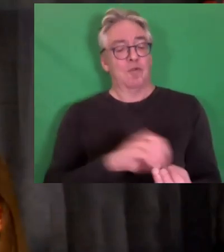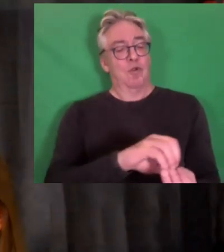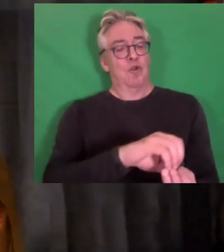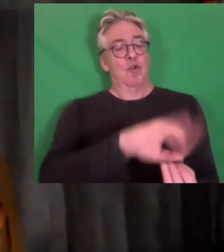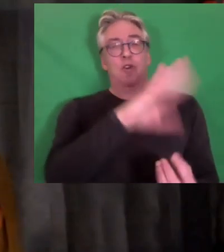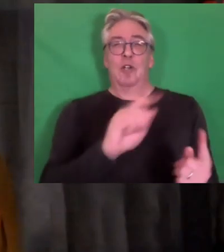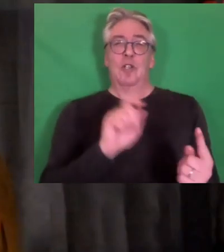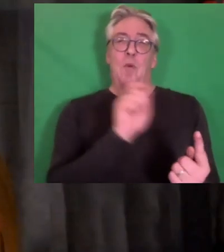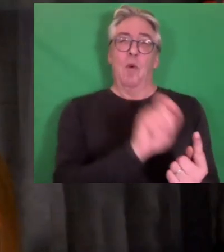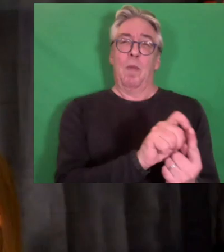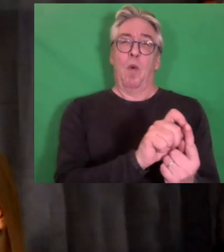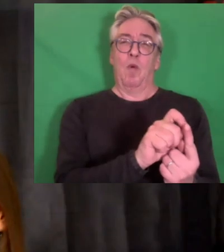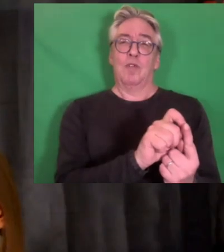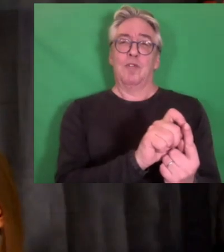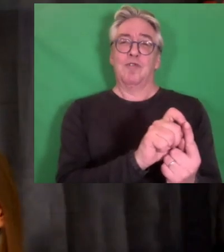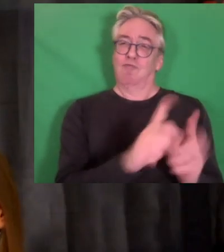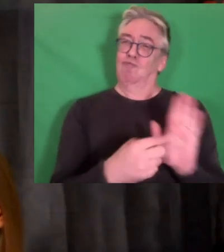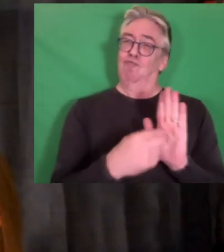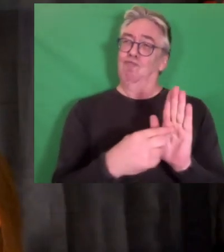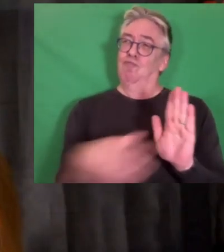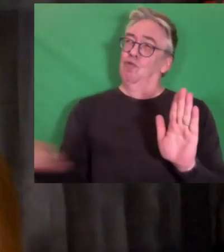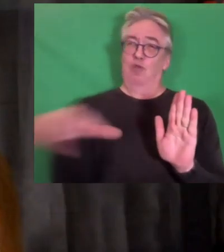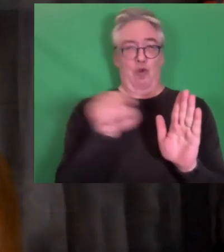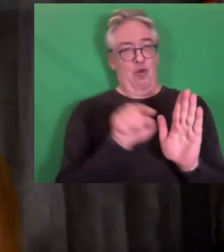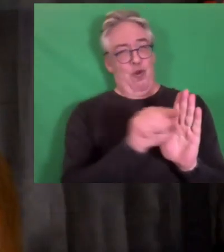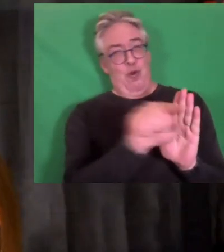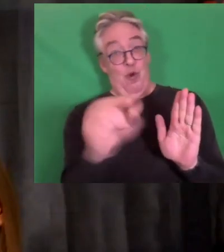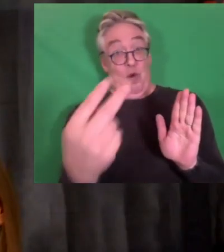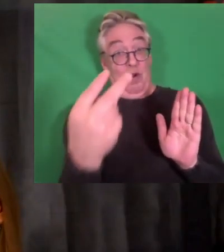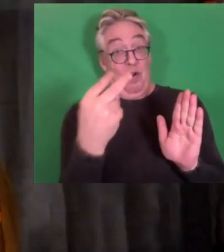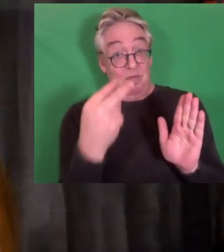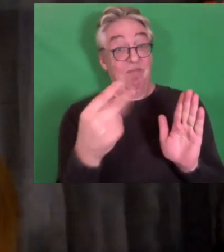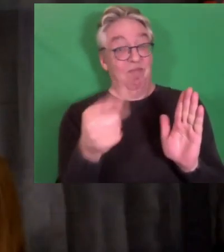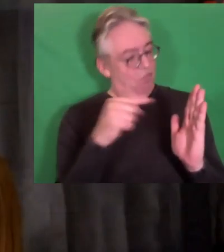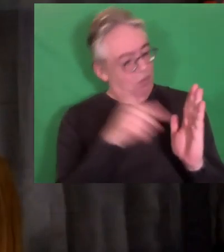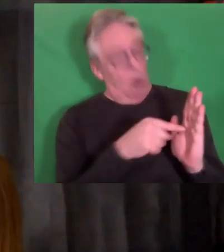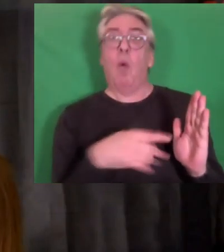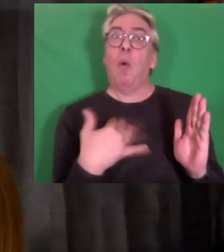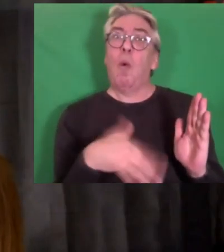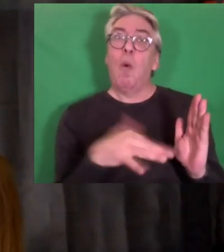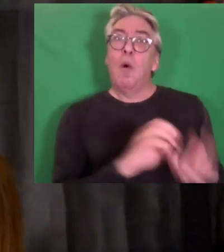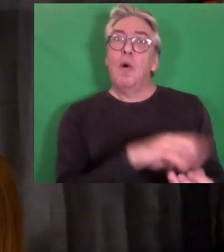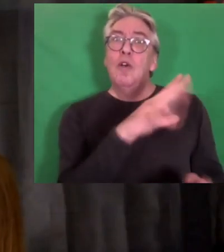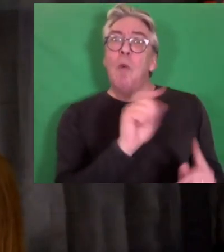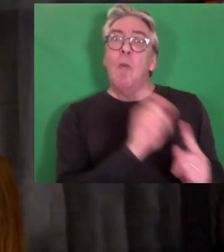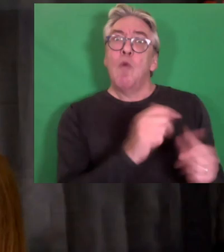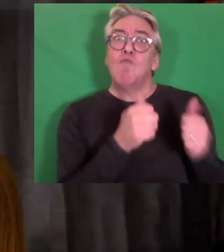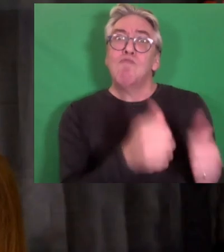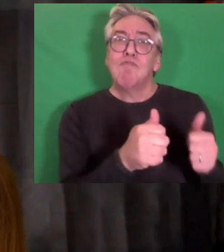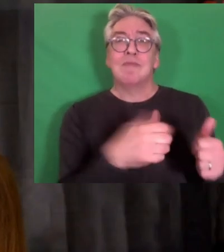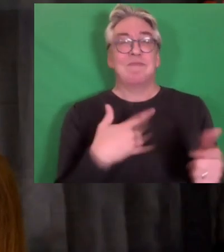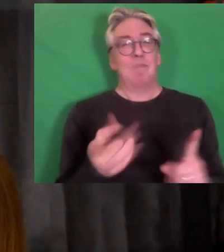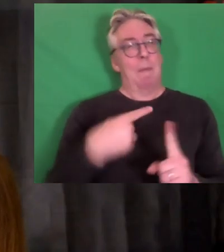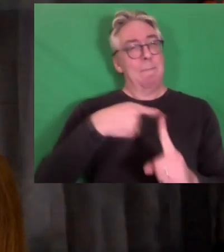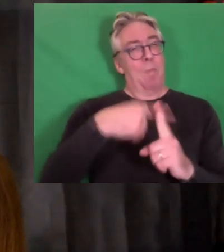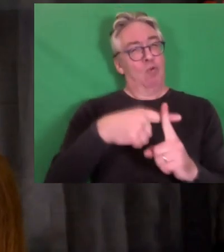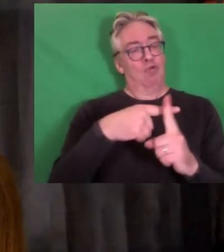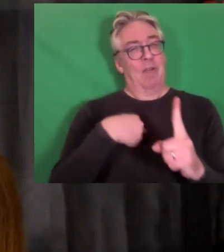from the community, from all the speakers we have invited to be guests. Yes. And everybody gave us back feedback